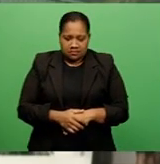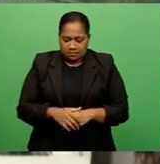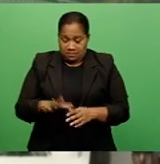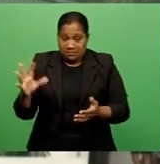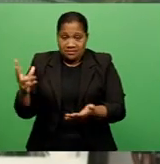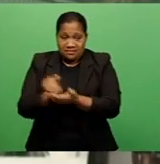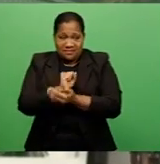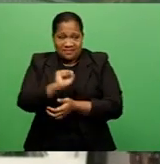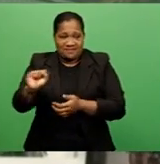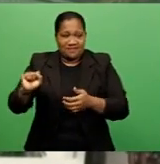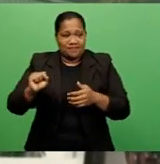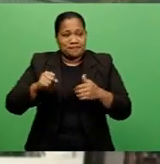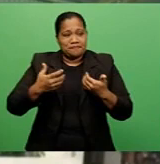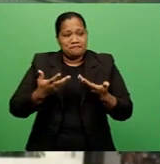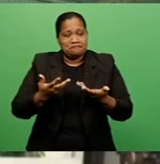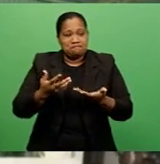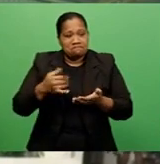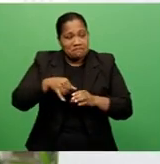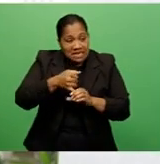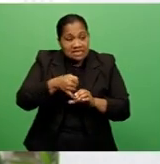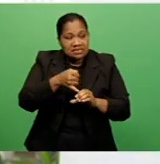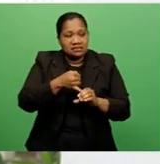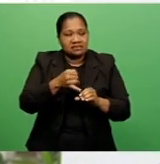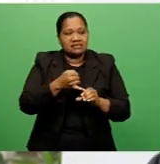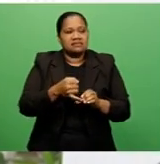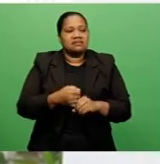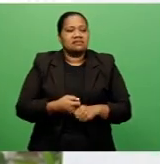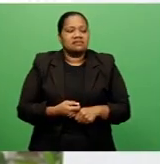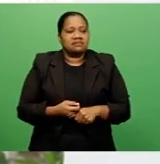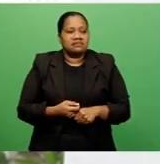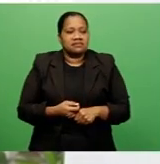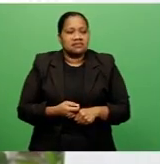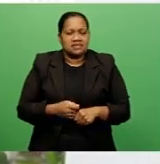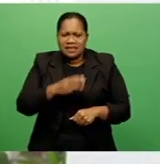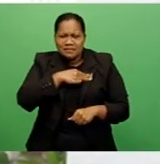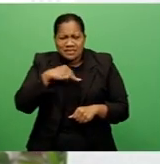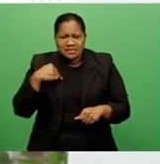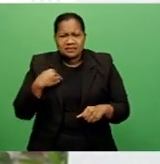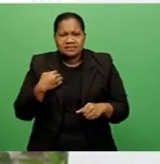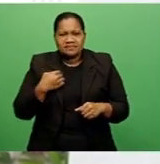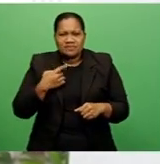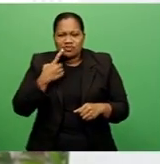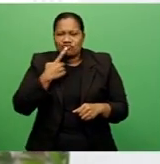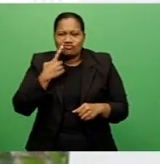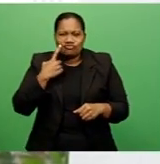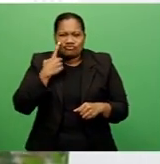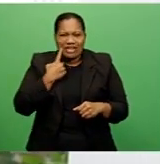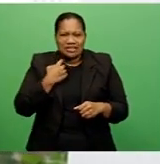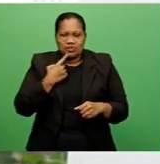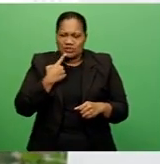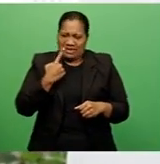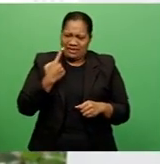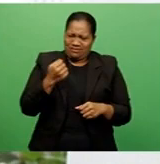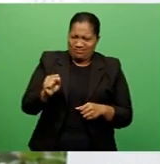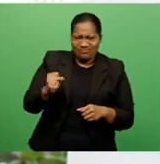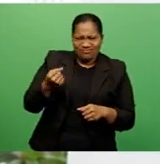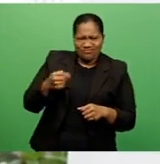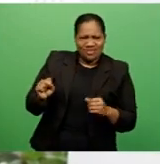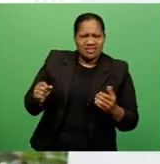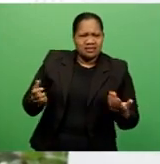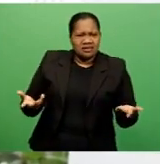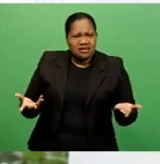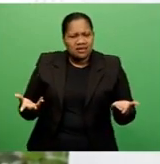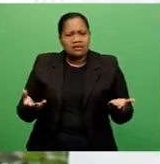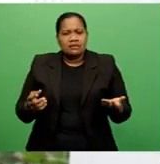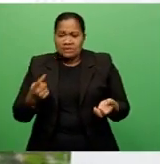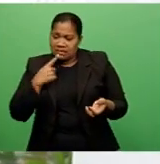medicine, basic medicine. And the minister, instead of trying to deny this, he's saying that the